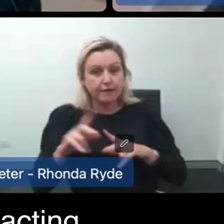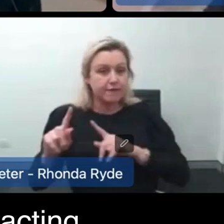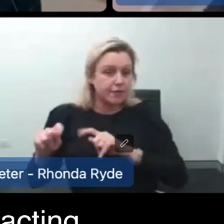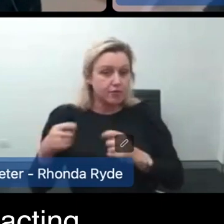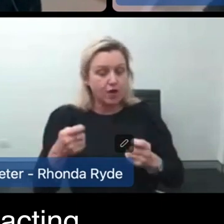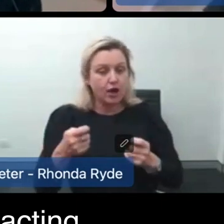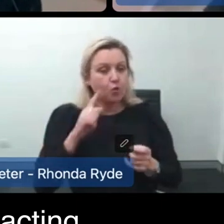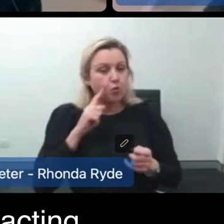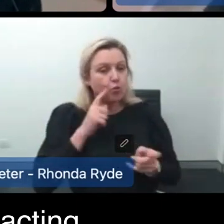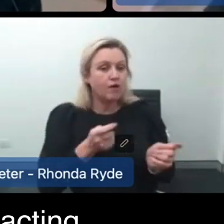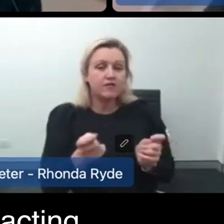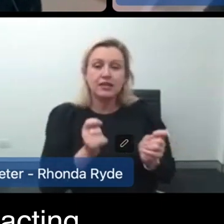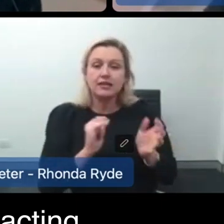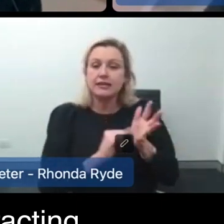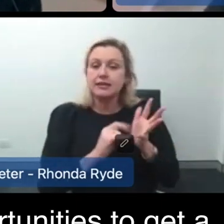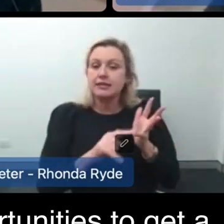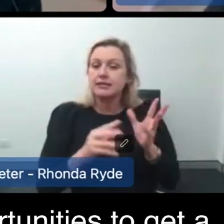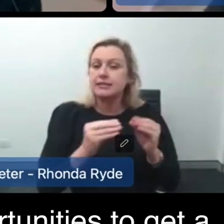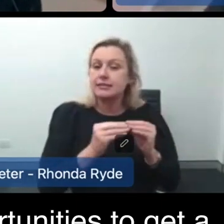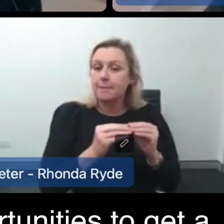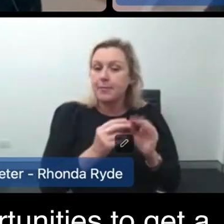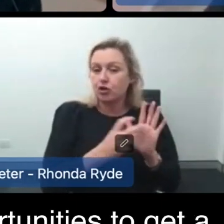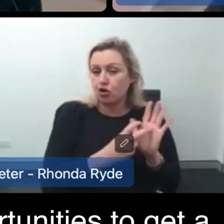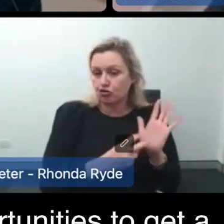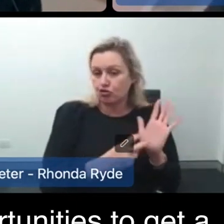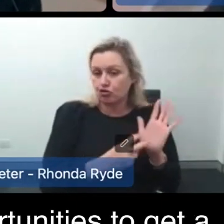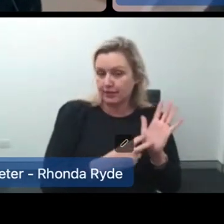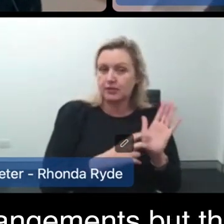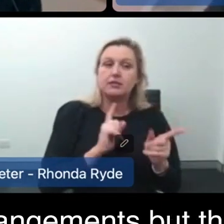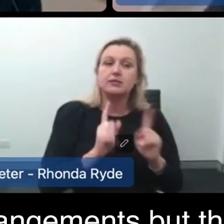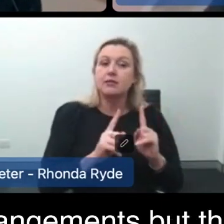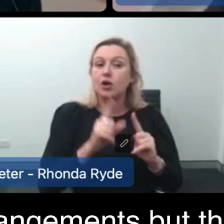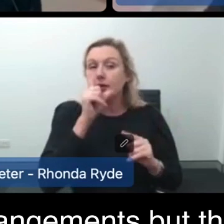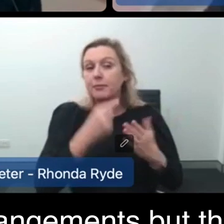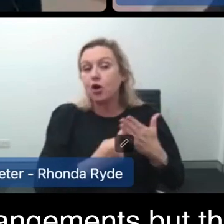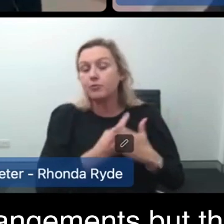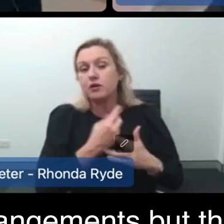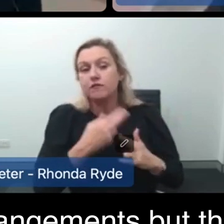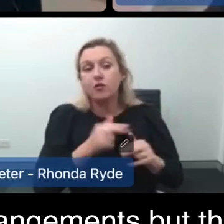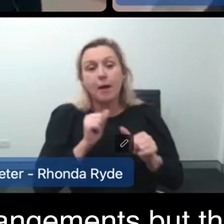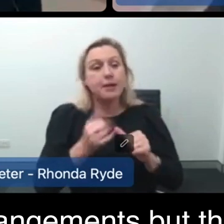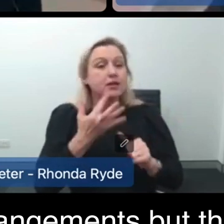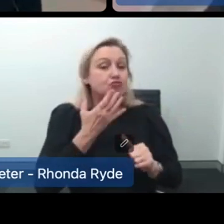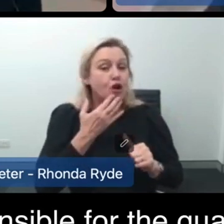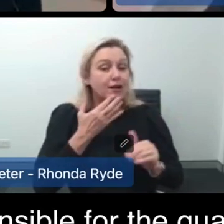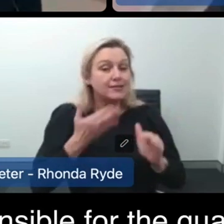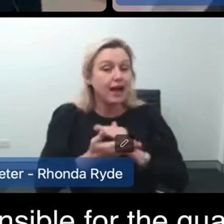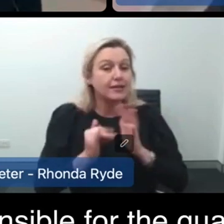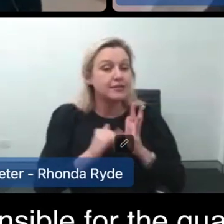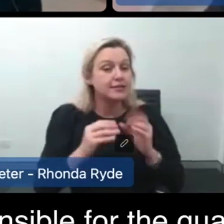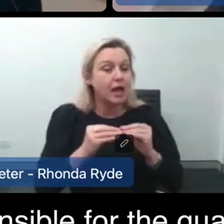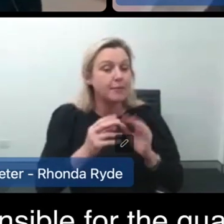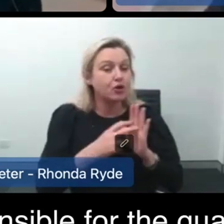will facilitate subcontracting. Sometimes there are opportunities to get a better deal through those arrangements, but the